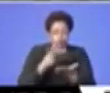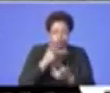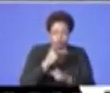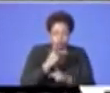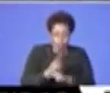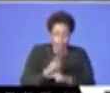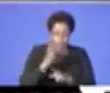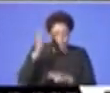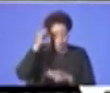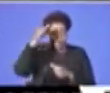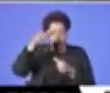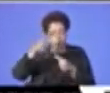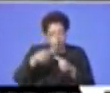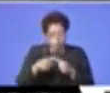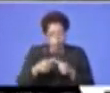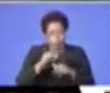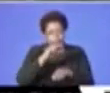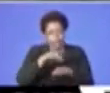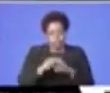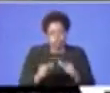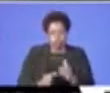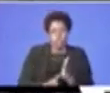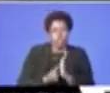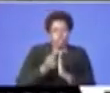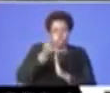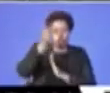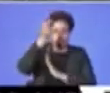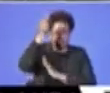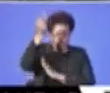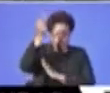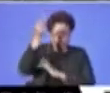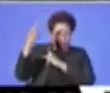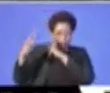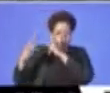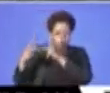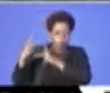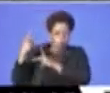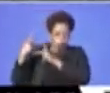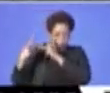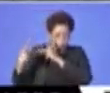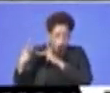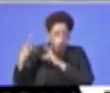being remembered as a national giant, a patriot, and a fearless champion for the rights